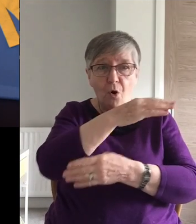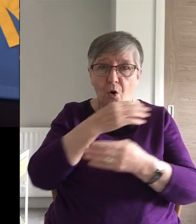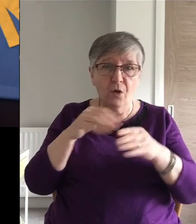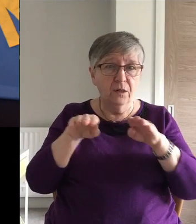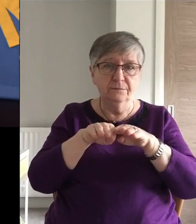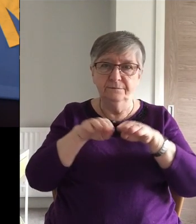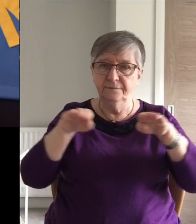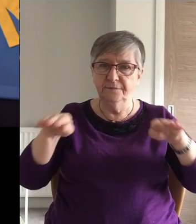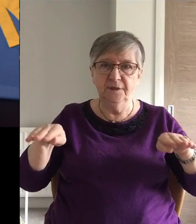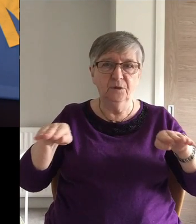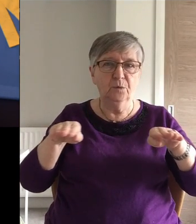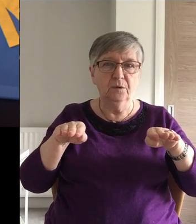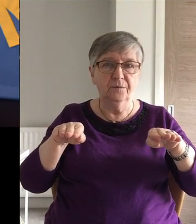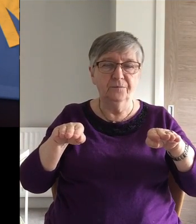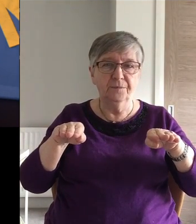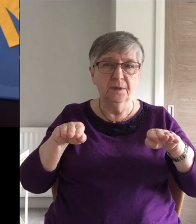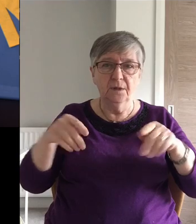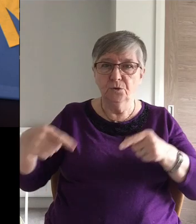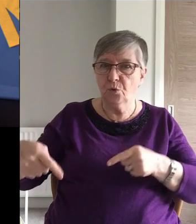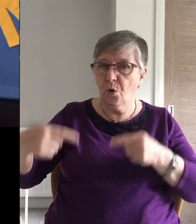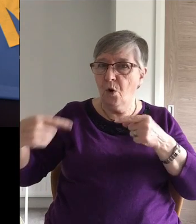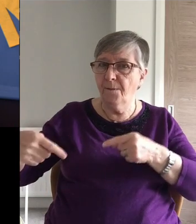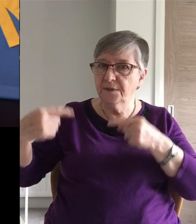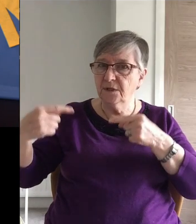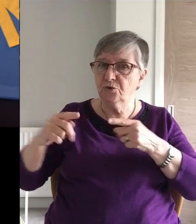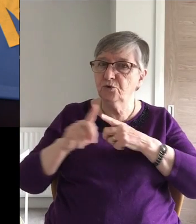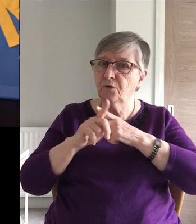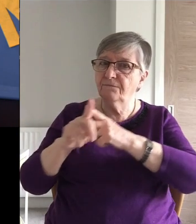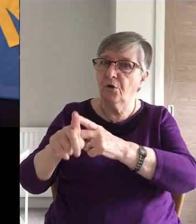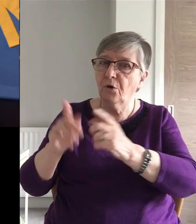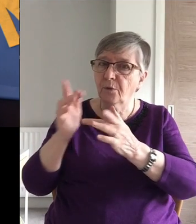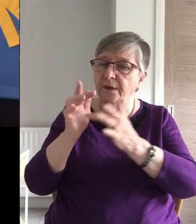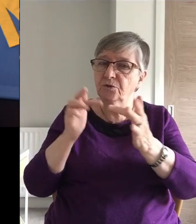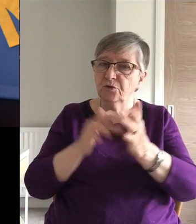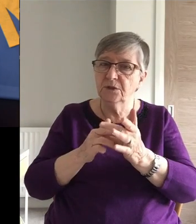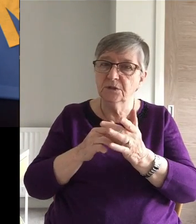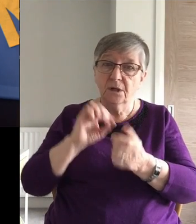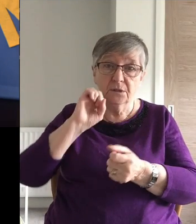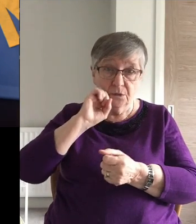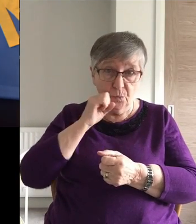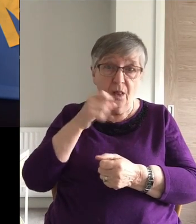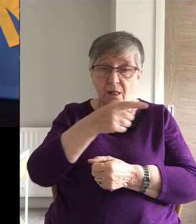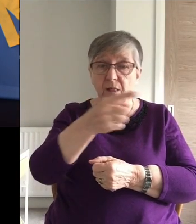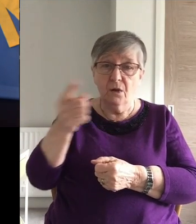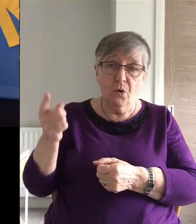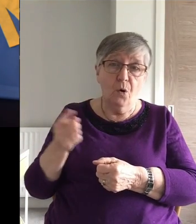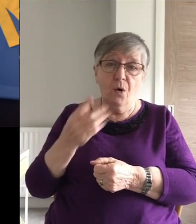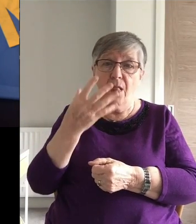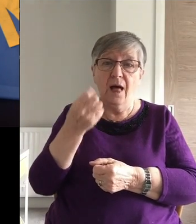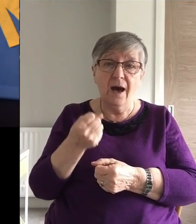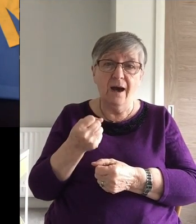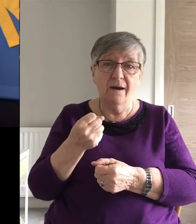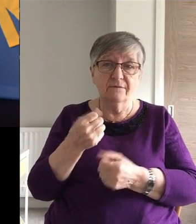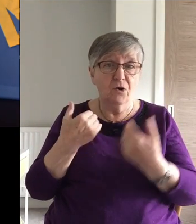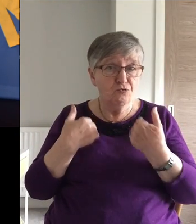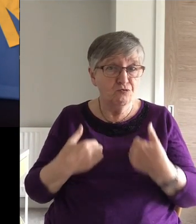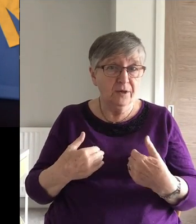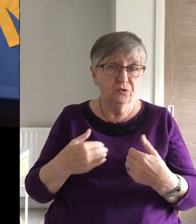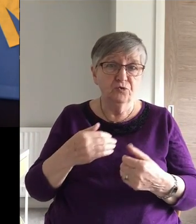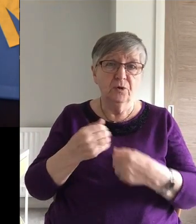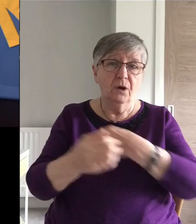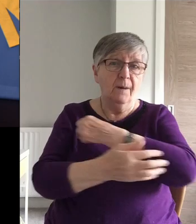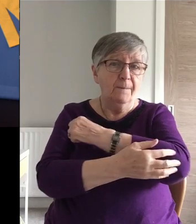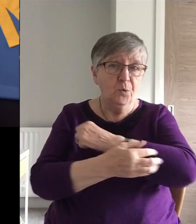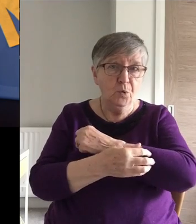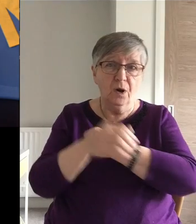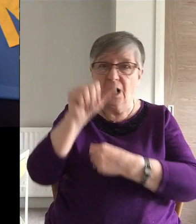be seen is that opposition to following Jesus will be experienced by all of us, rich and poor, clever and